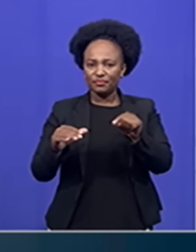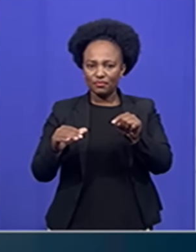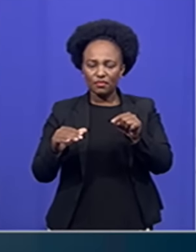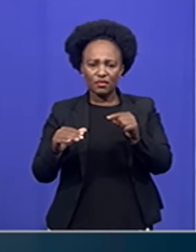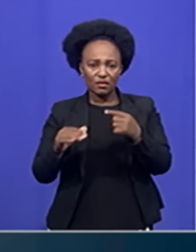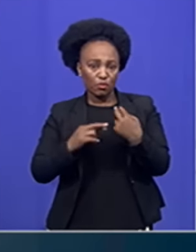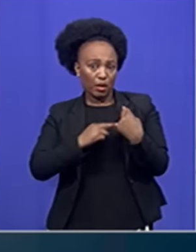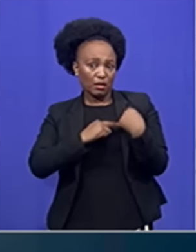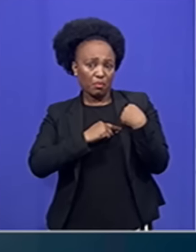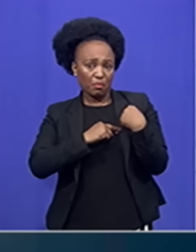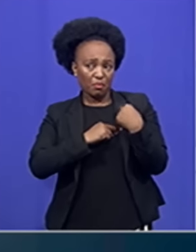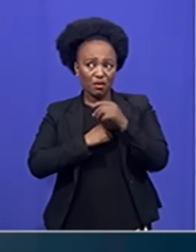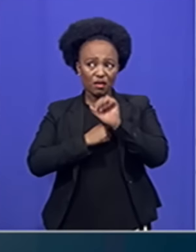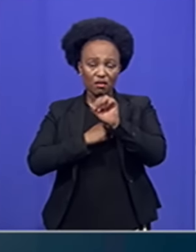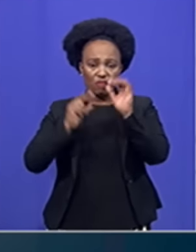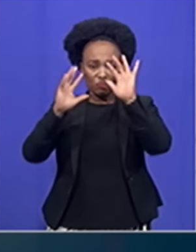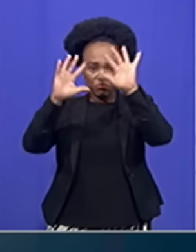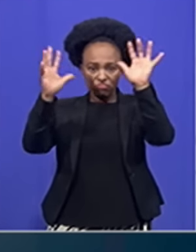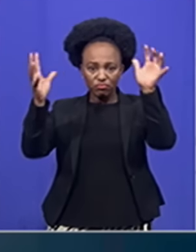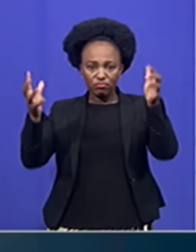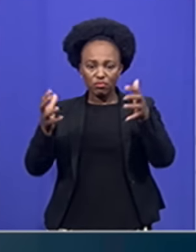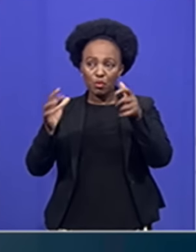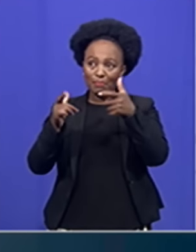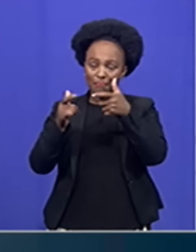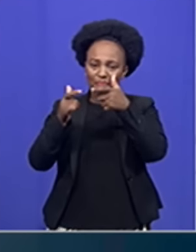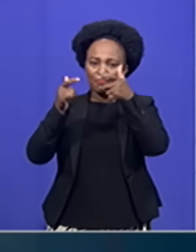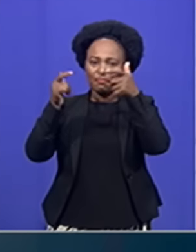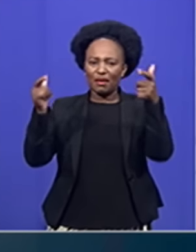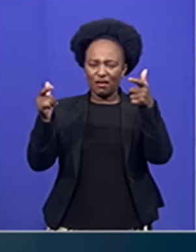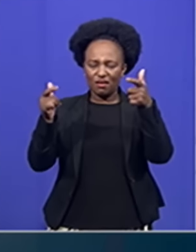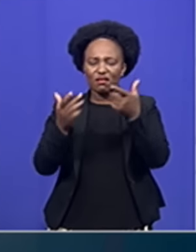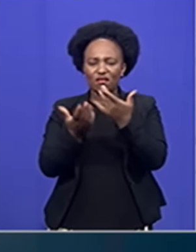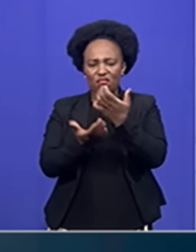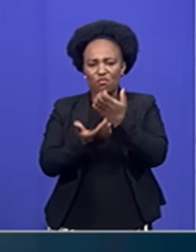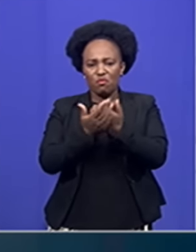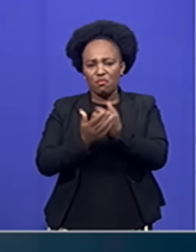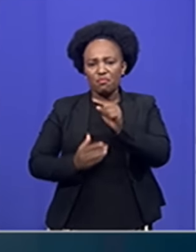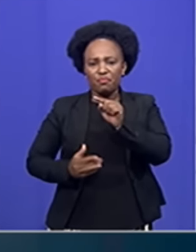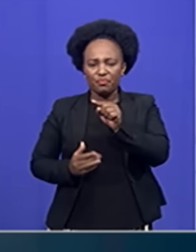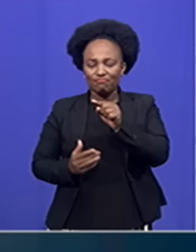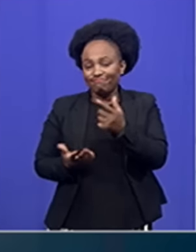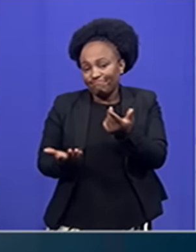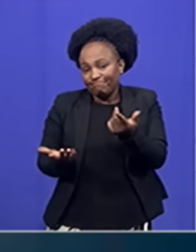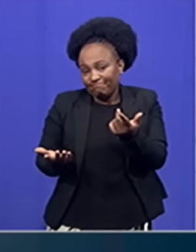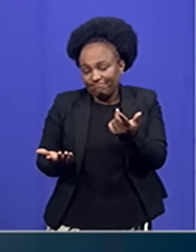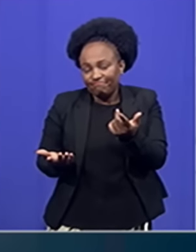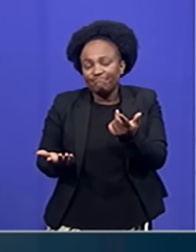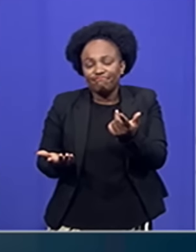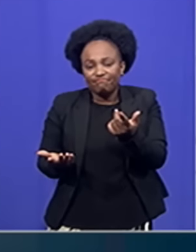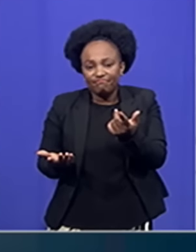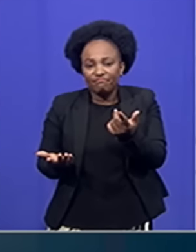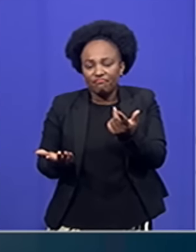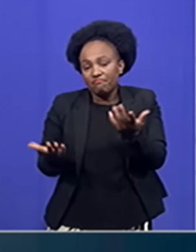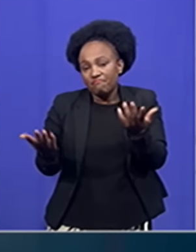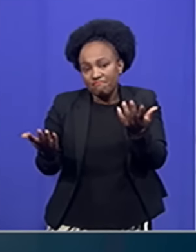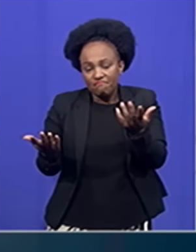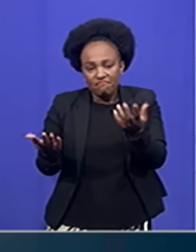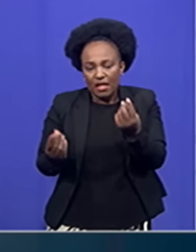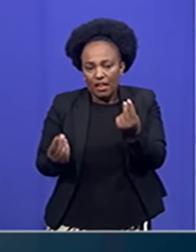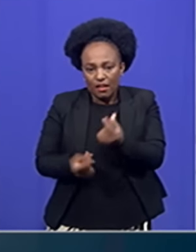its responsibility to the world as the largest economy. Be that as it may, it's a short-term